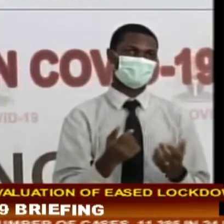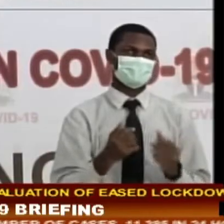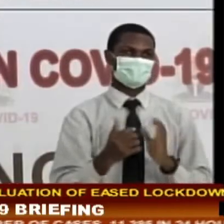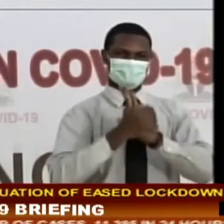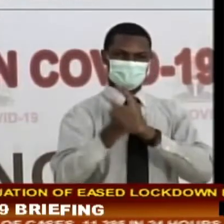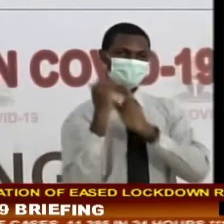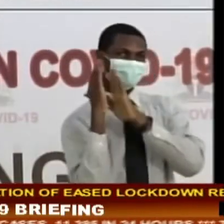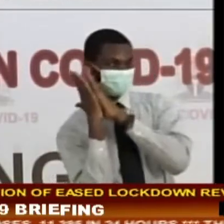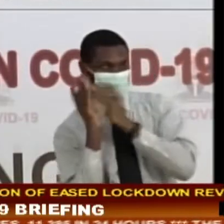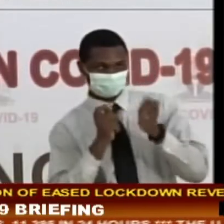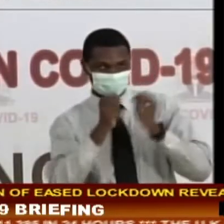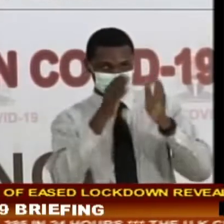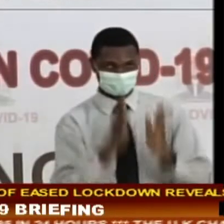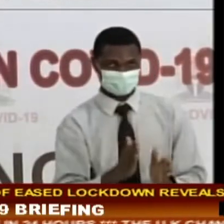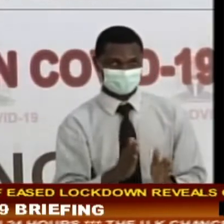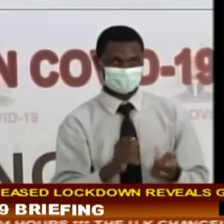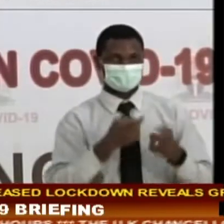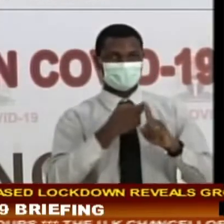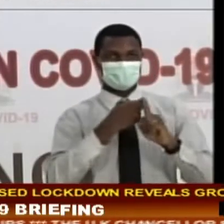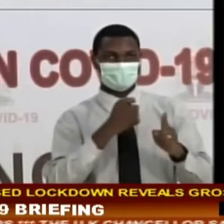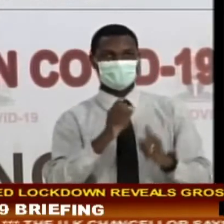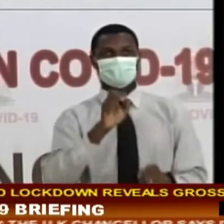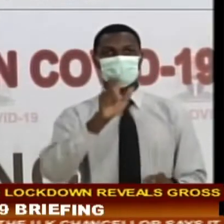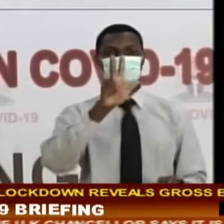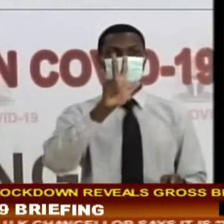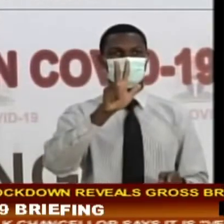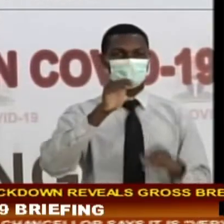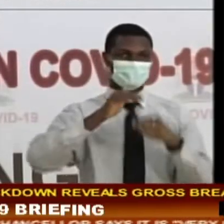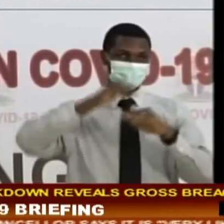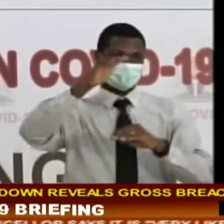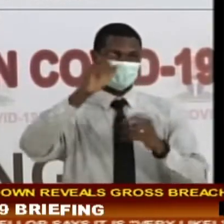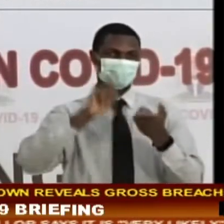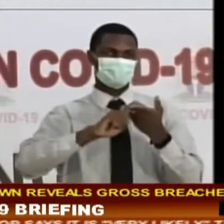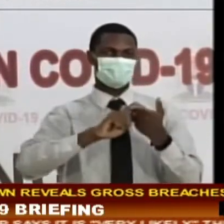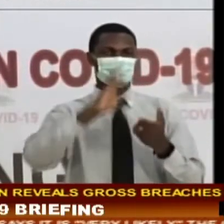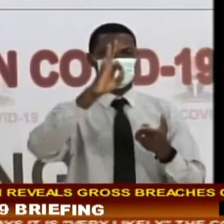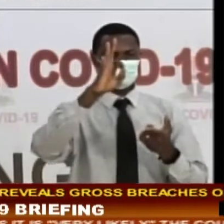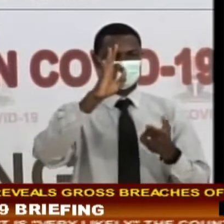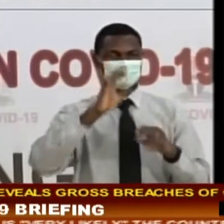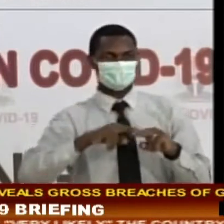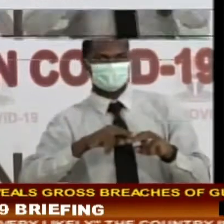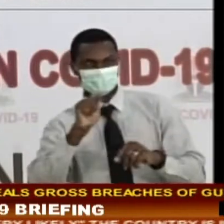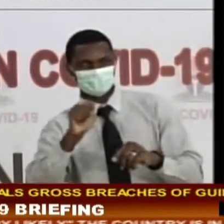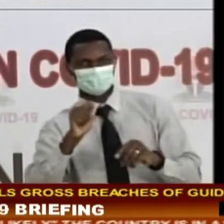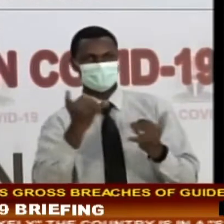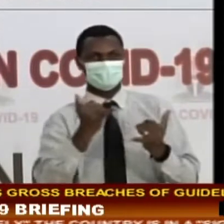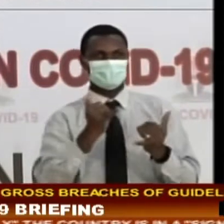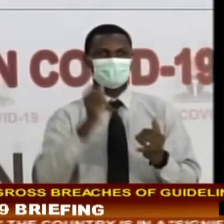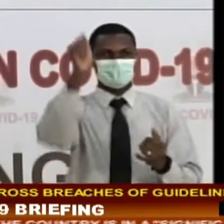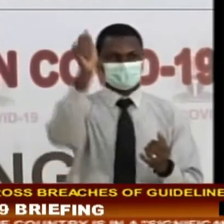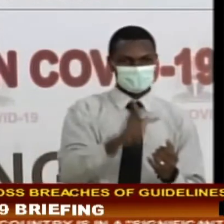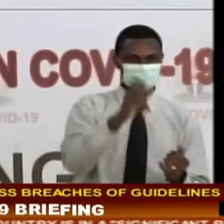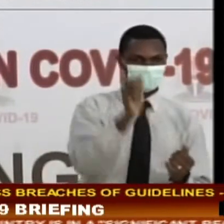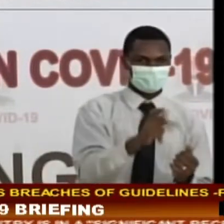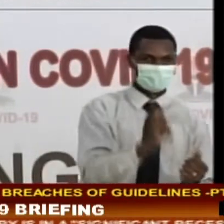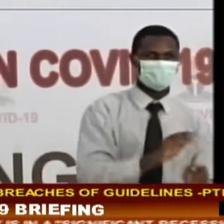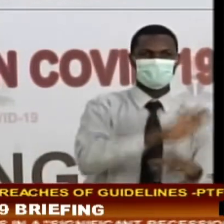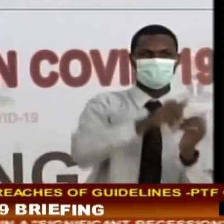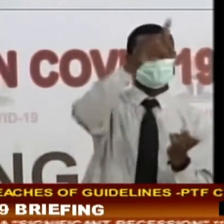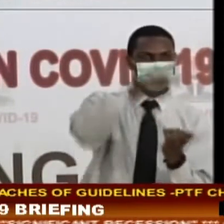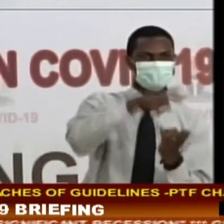to less than 999,000 while immunization Services has dropped to about half all these have